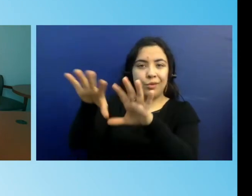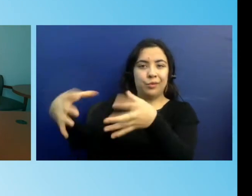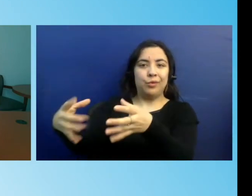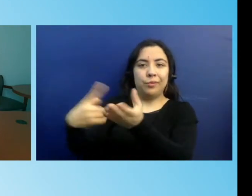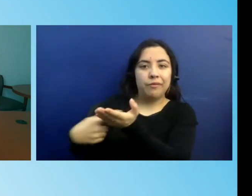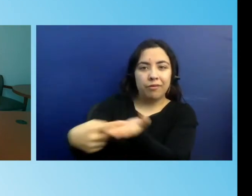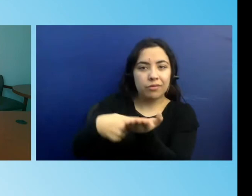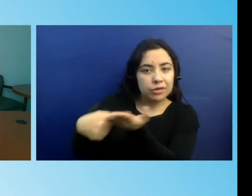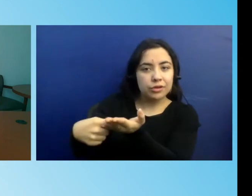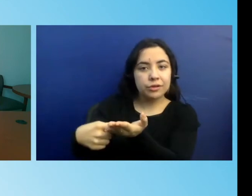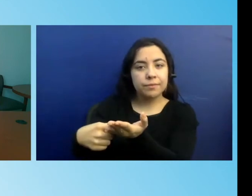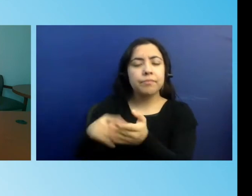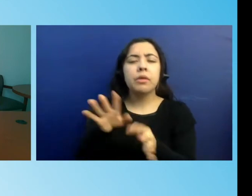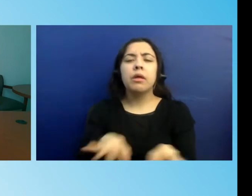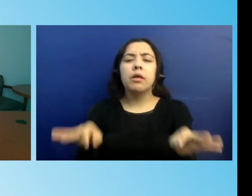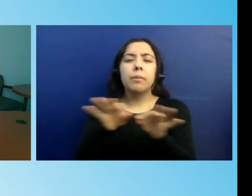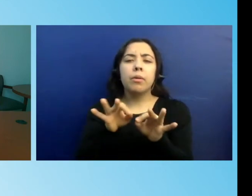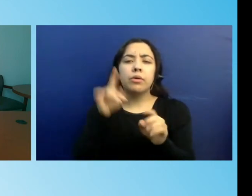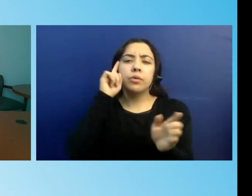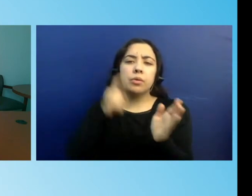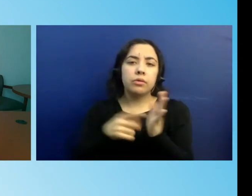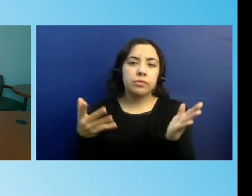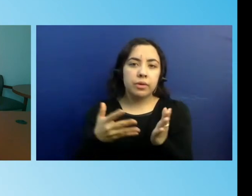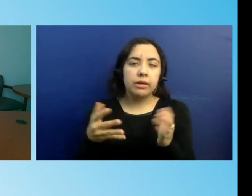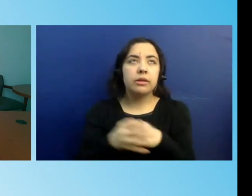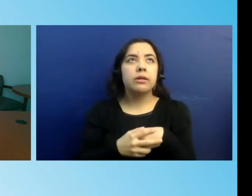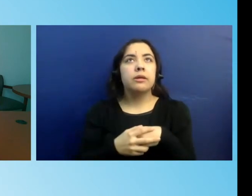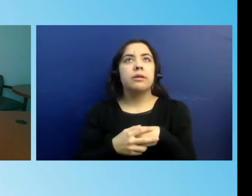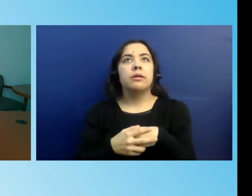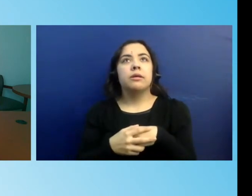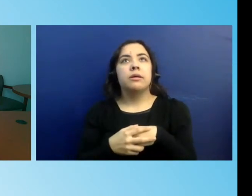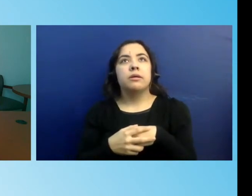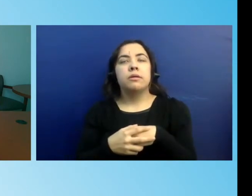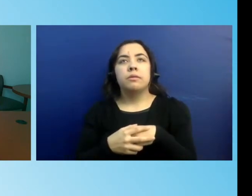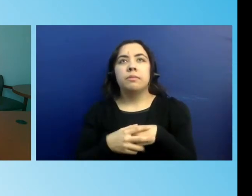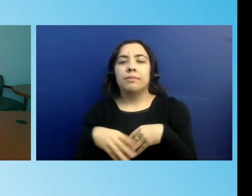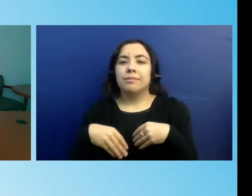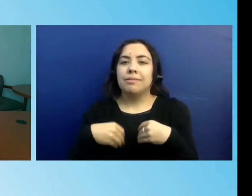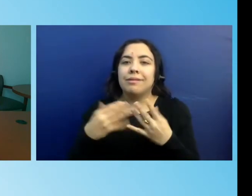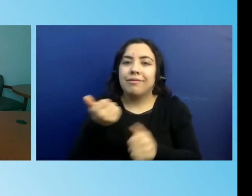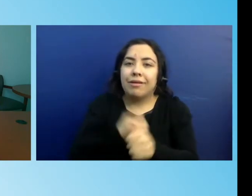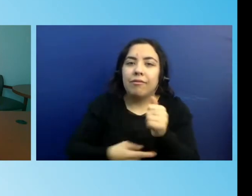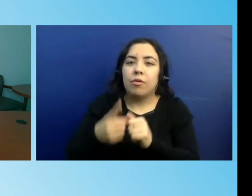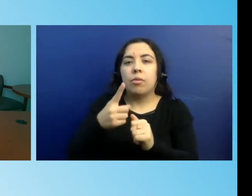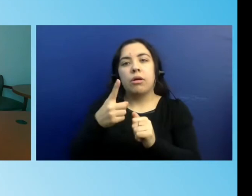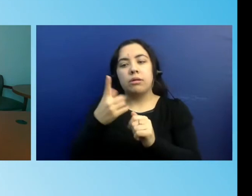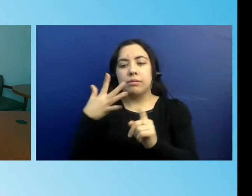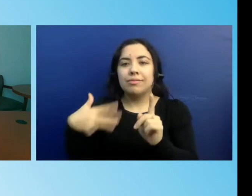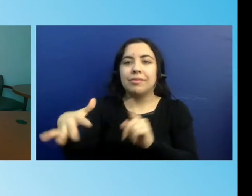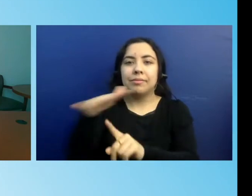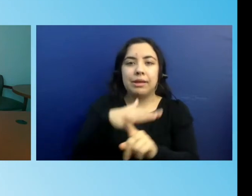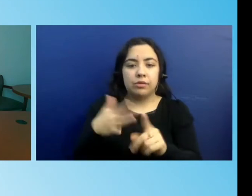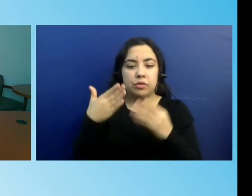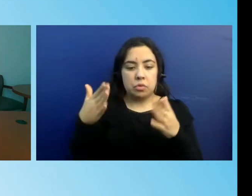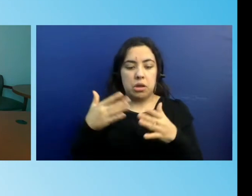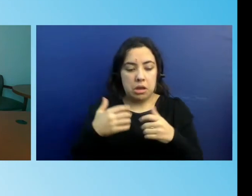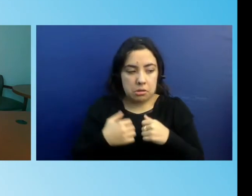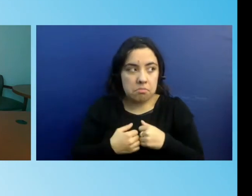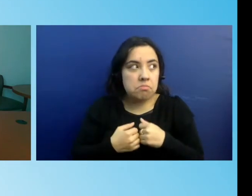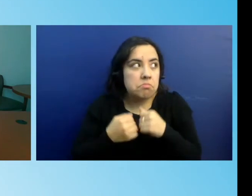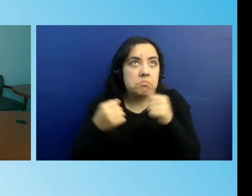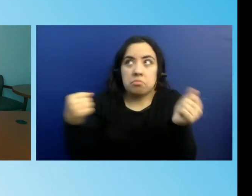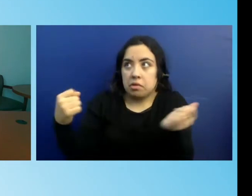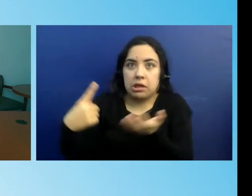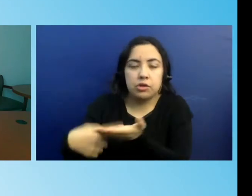space for one another, to listen, to give everyone a chance to answer, and to really then see where the